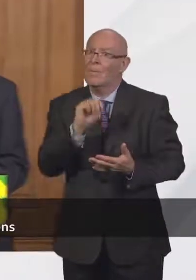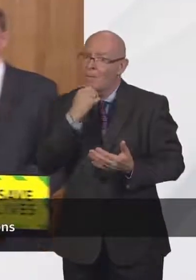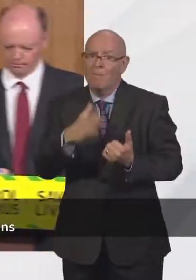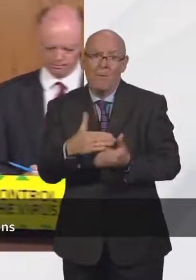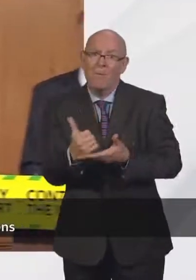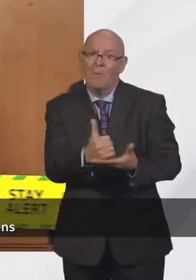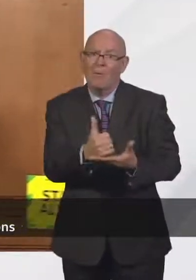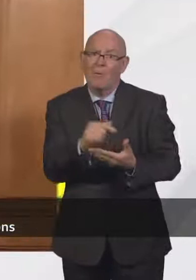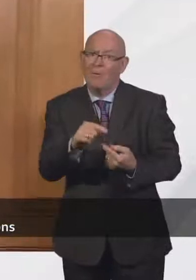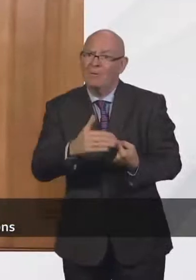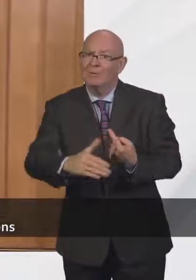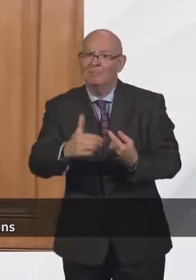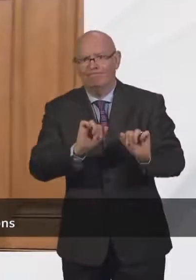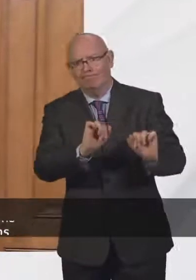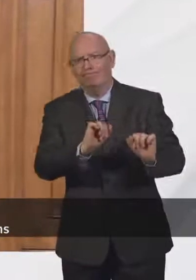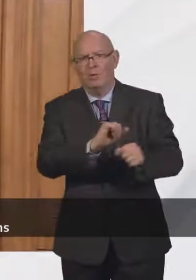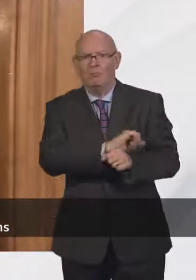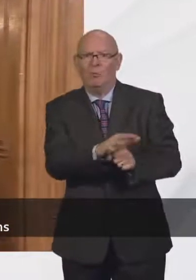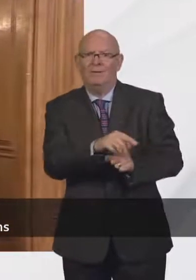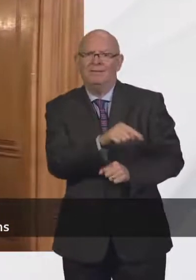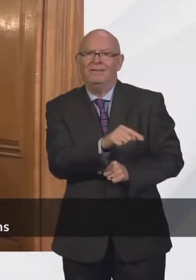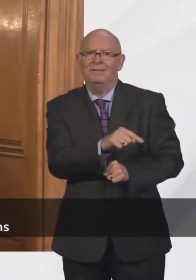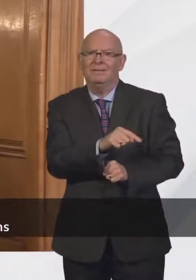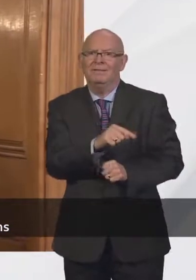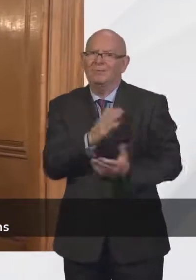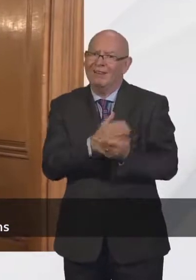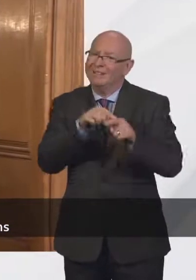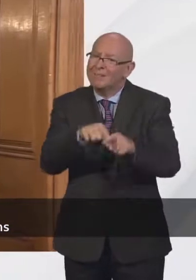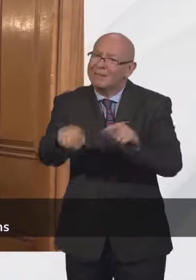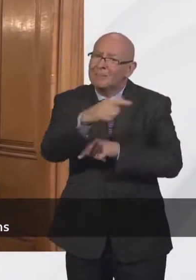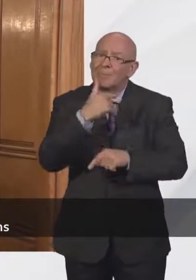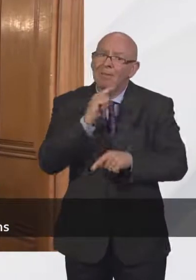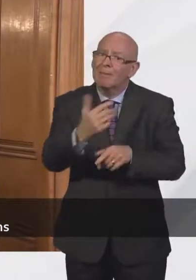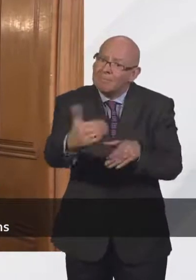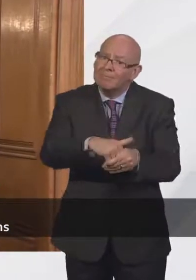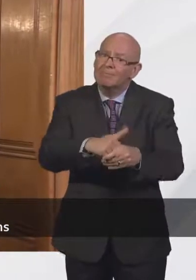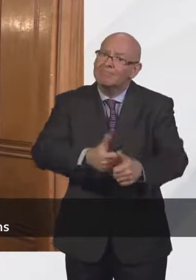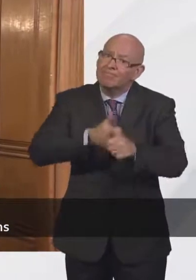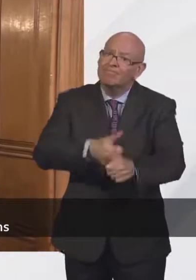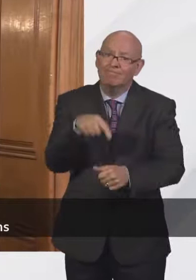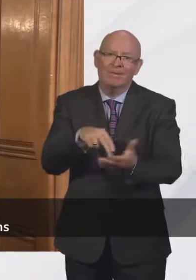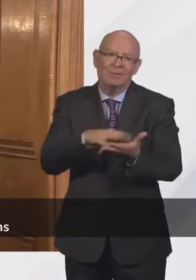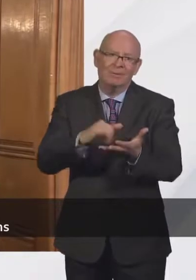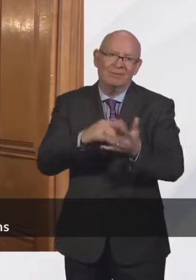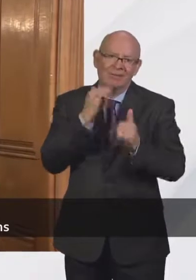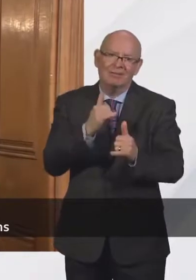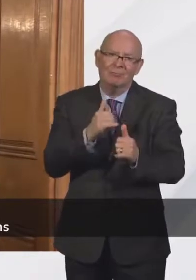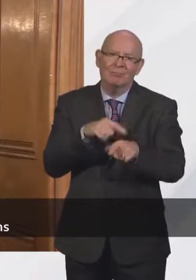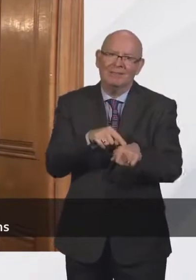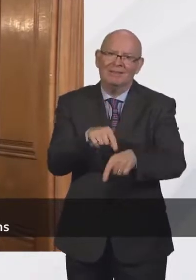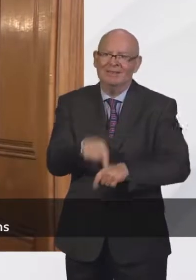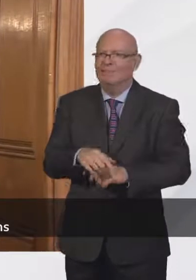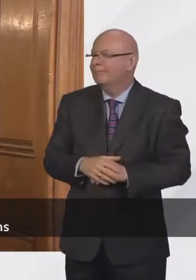Brilliant. Thanks, Chris, and thanks, Hugo. Let's go finally to Jessica Frank-Keys of the Eastern Daily Press.